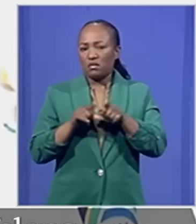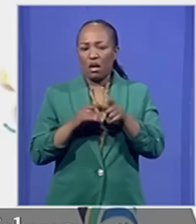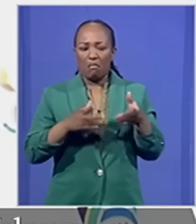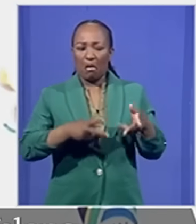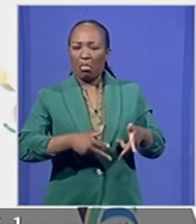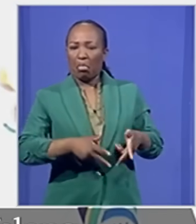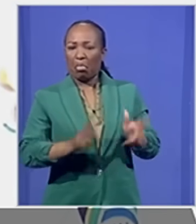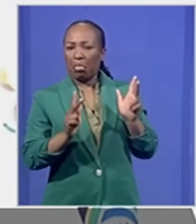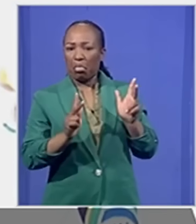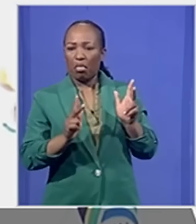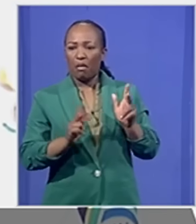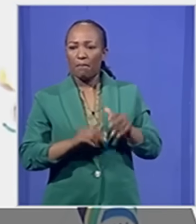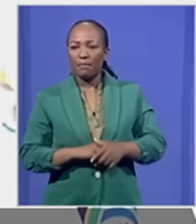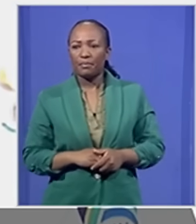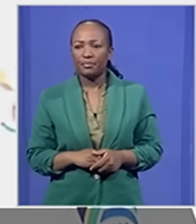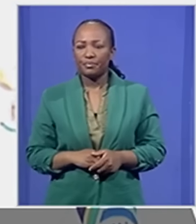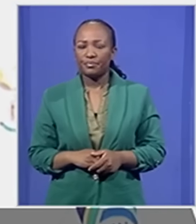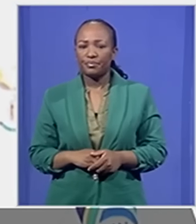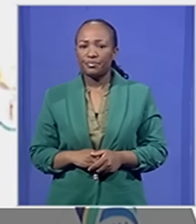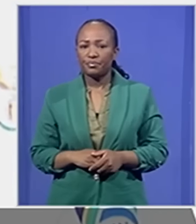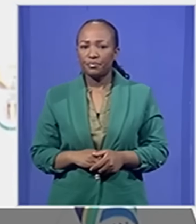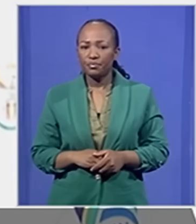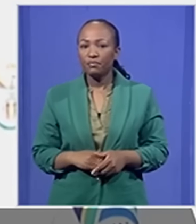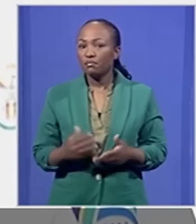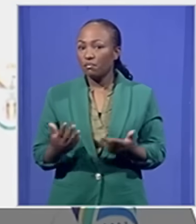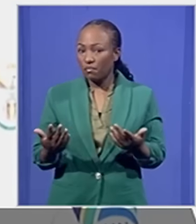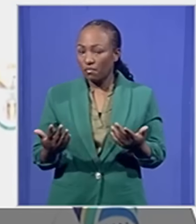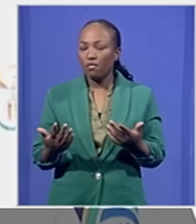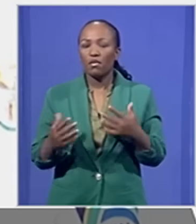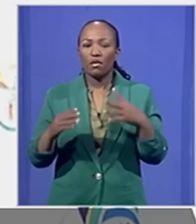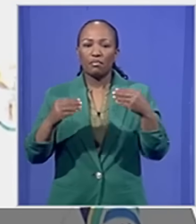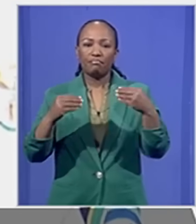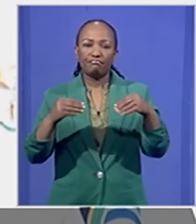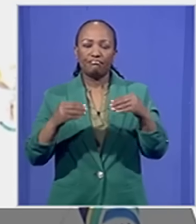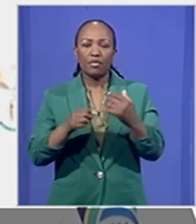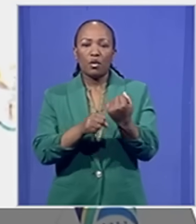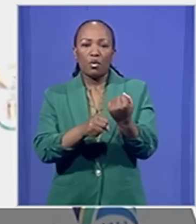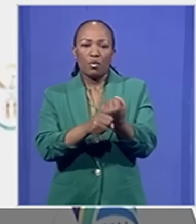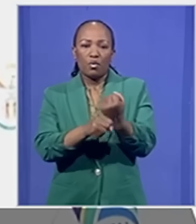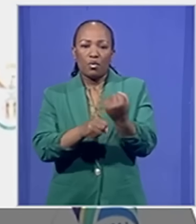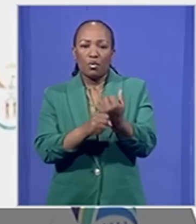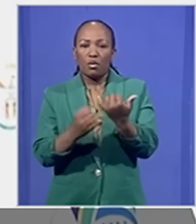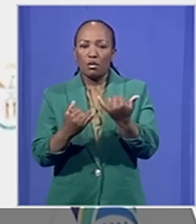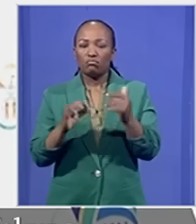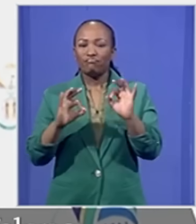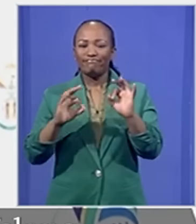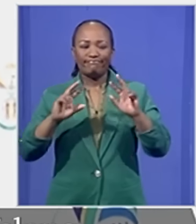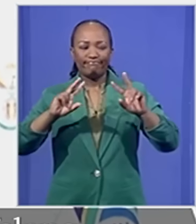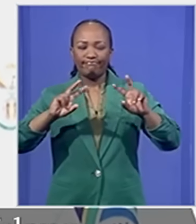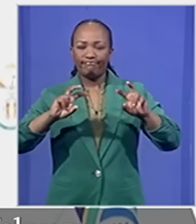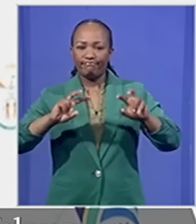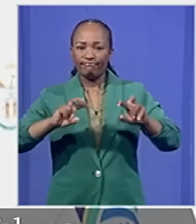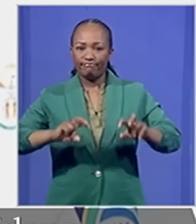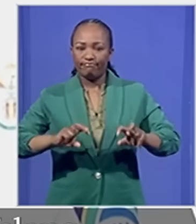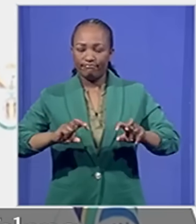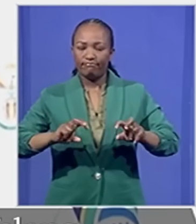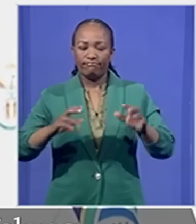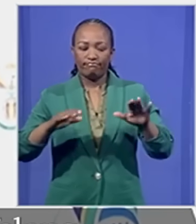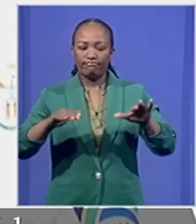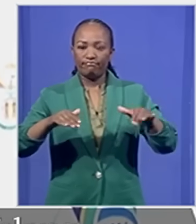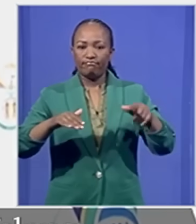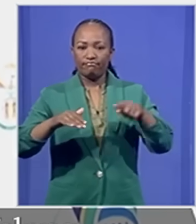we are working on is to ensure that one, that is properly investigated. Is it within the scope of